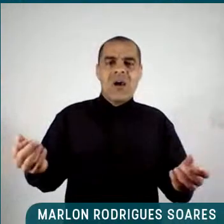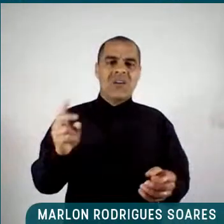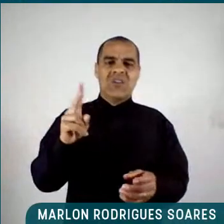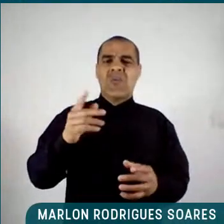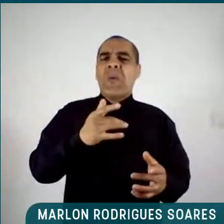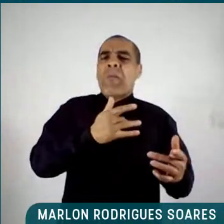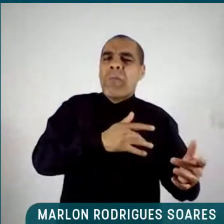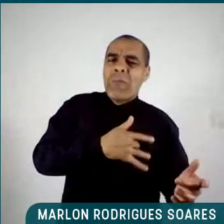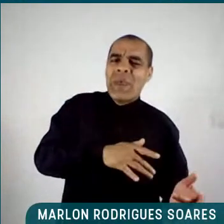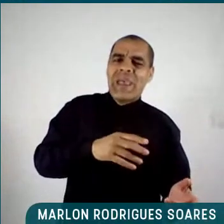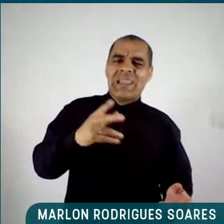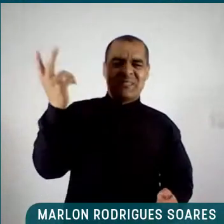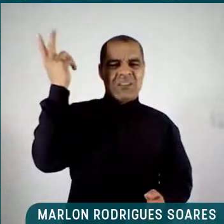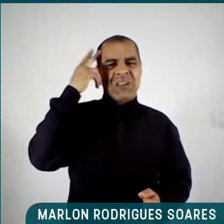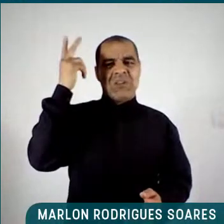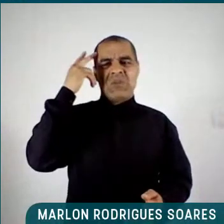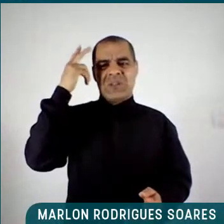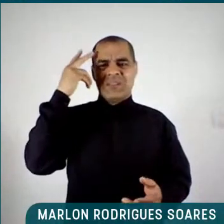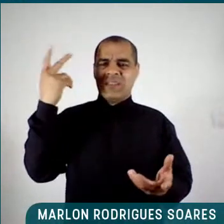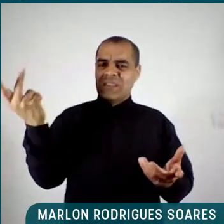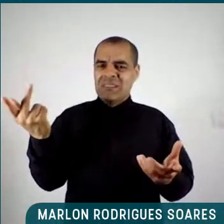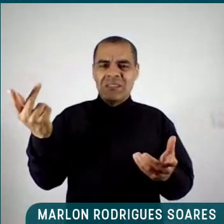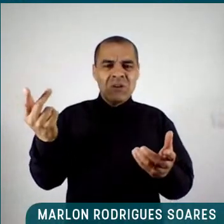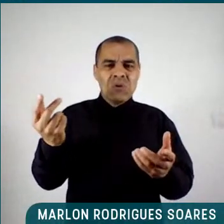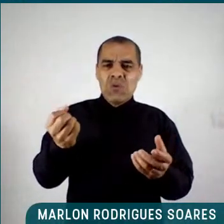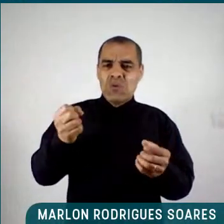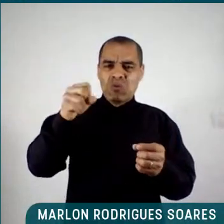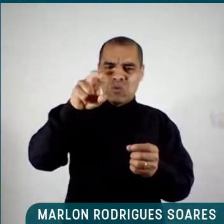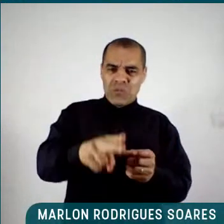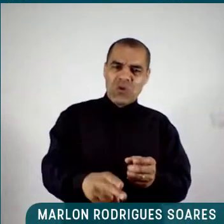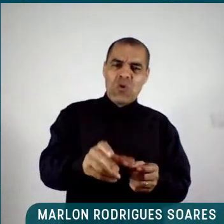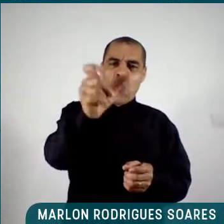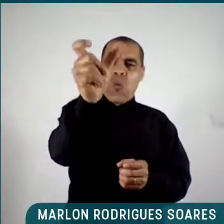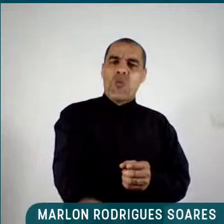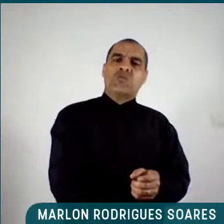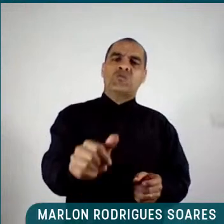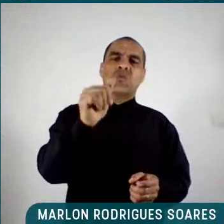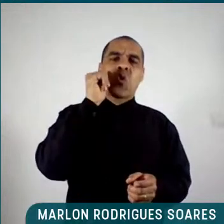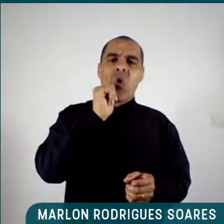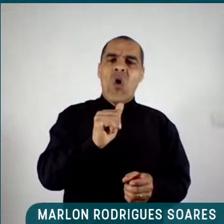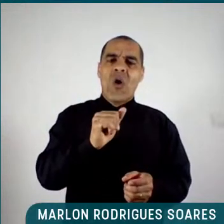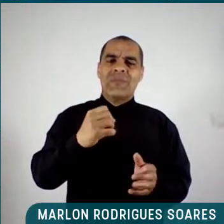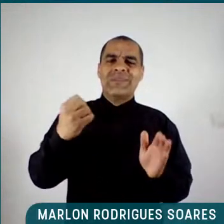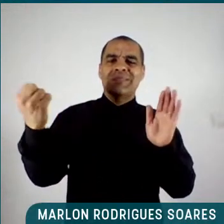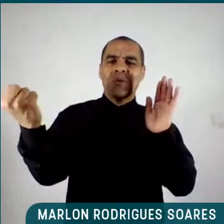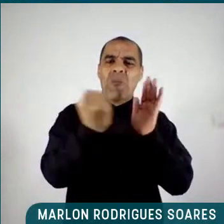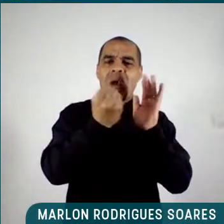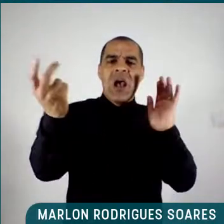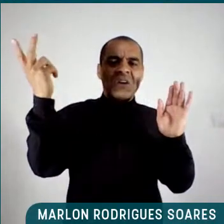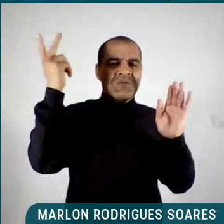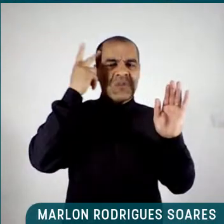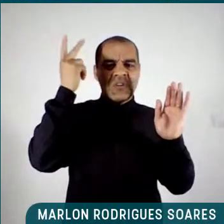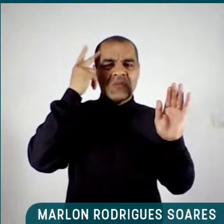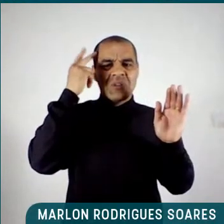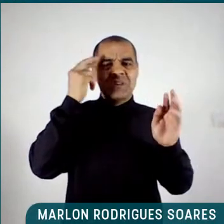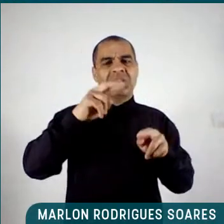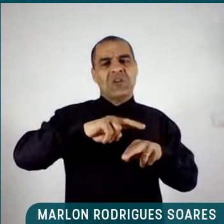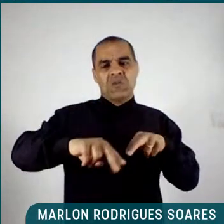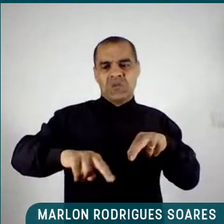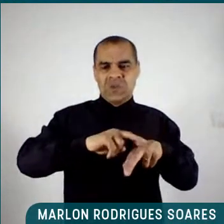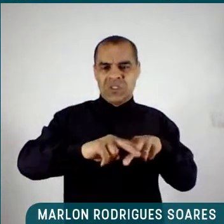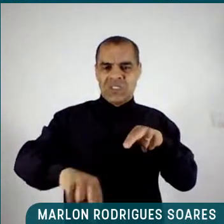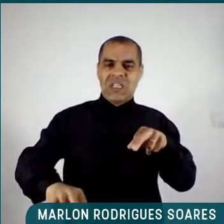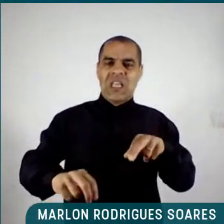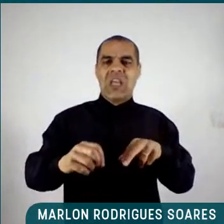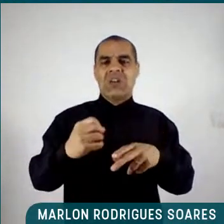naturalização e normalização sobre os corpos, eles estão So this combinados naturalization, com a naturalização normalization de about the gênero, bodies